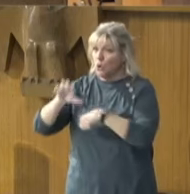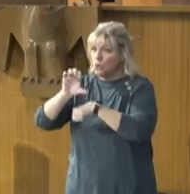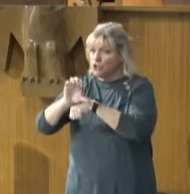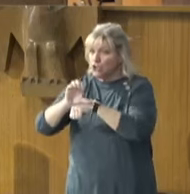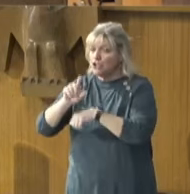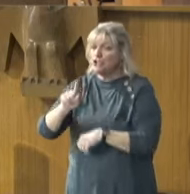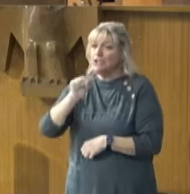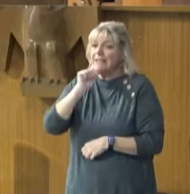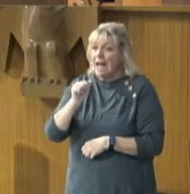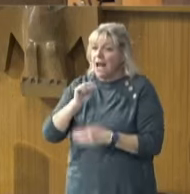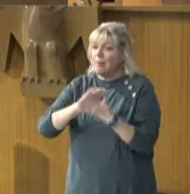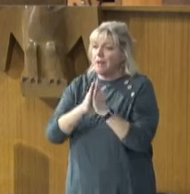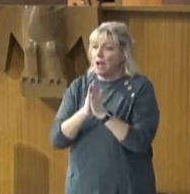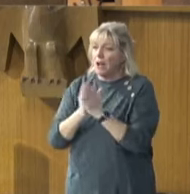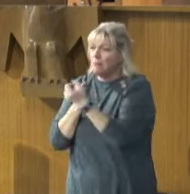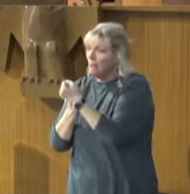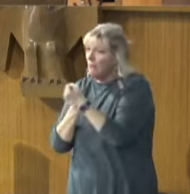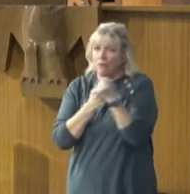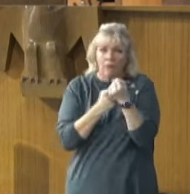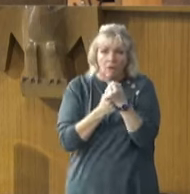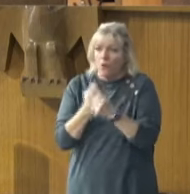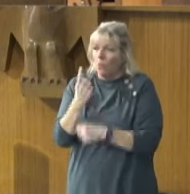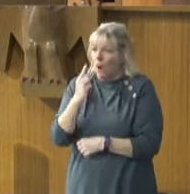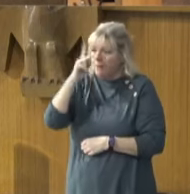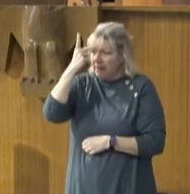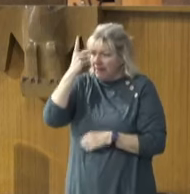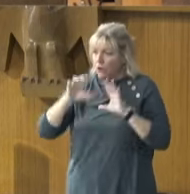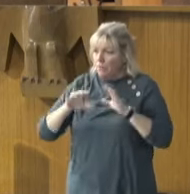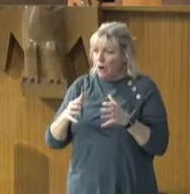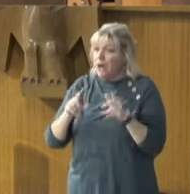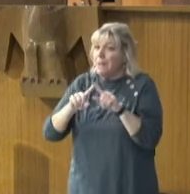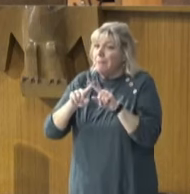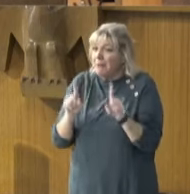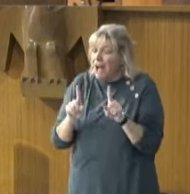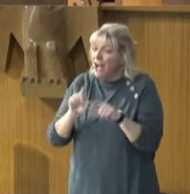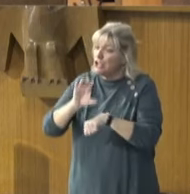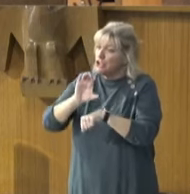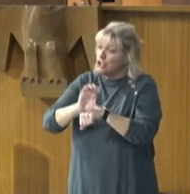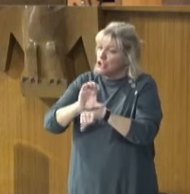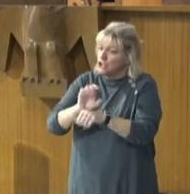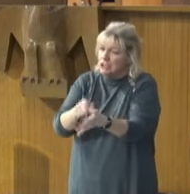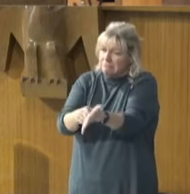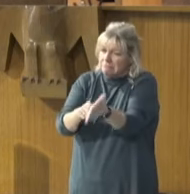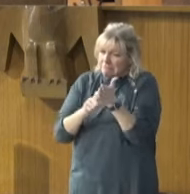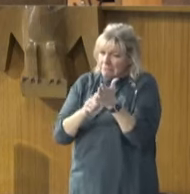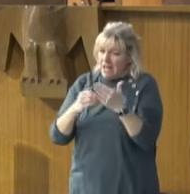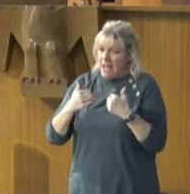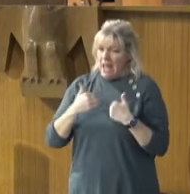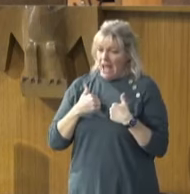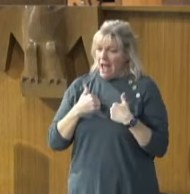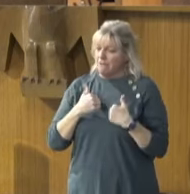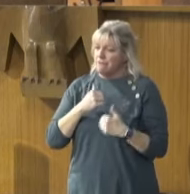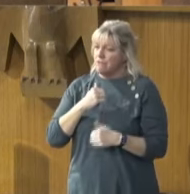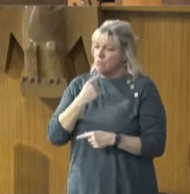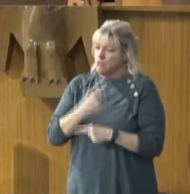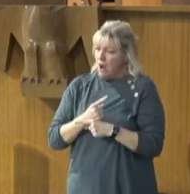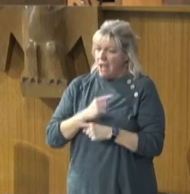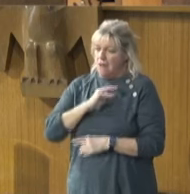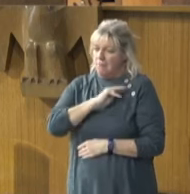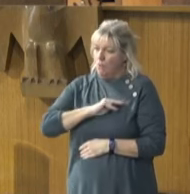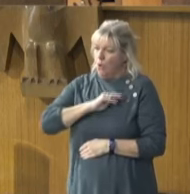but it is also essential for a church to have the moral fortitude to remain prophetic.